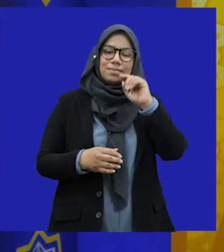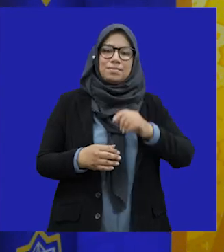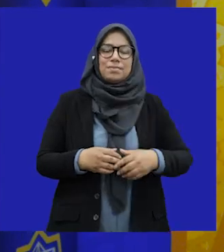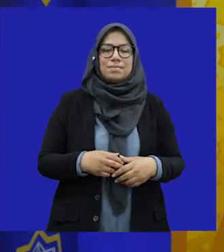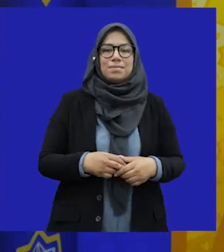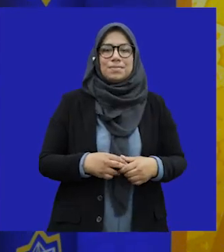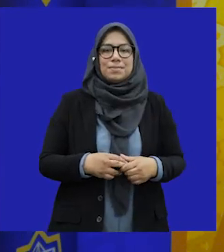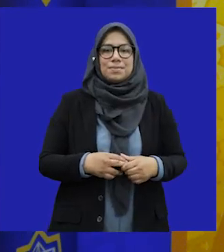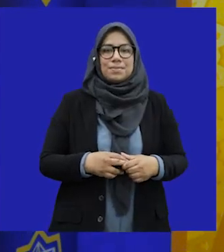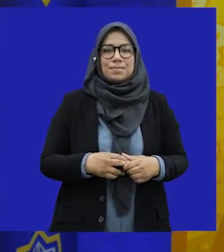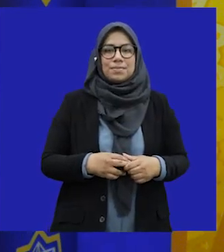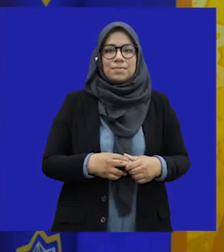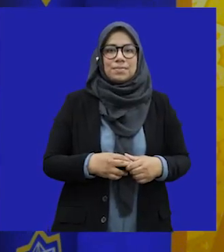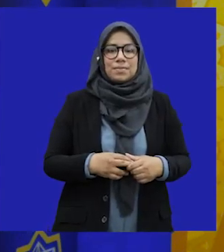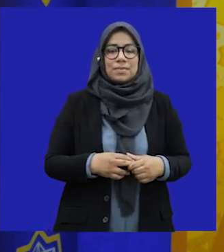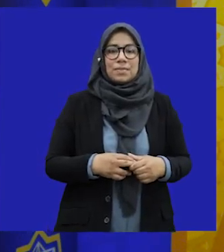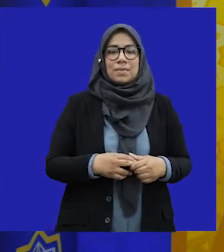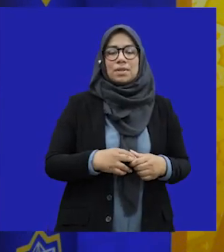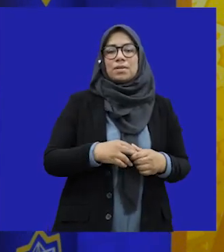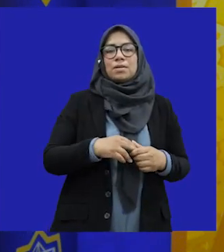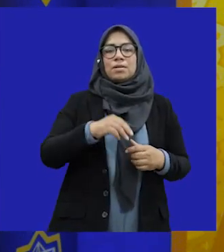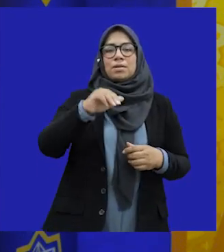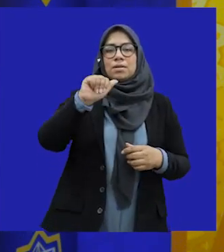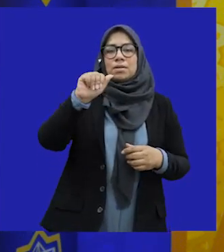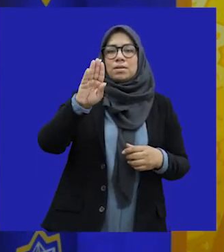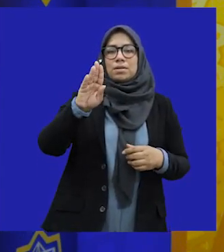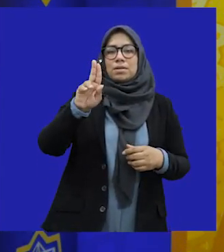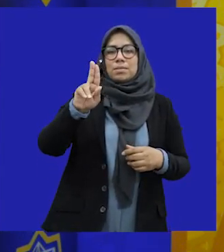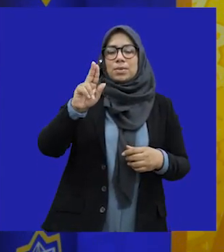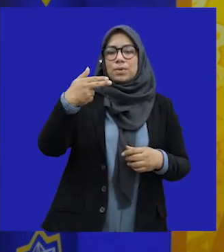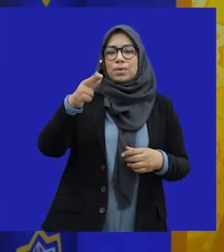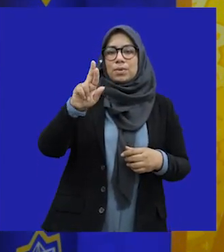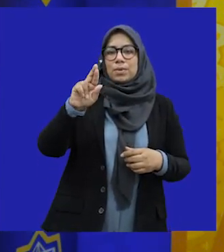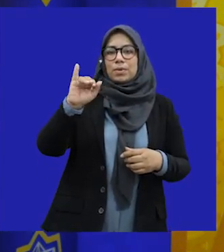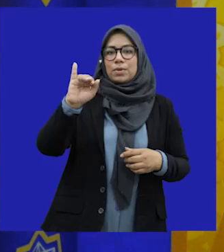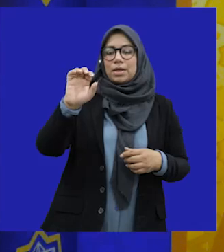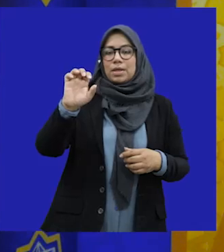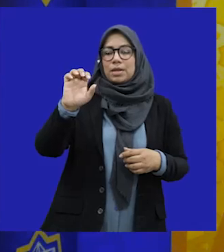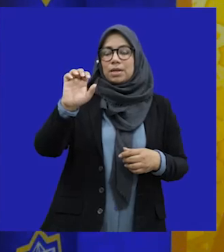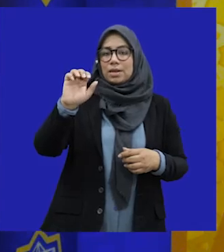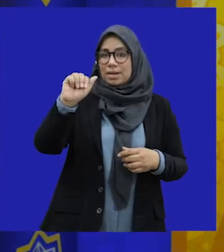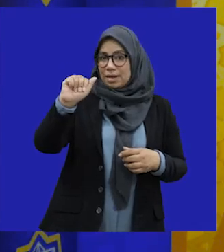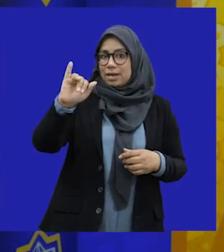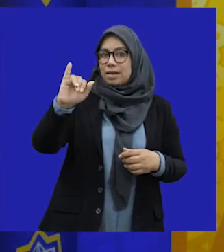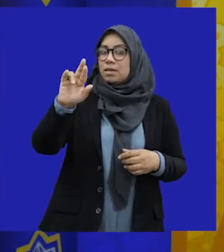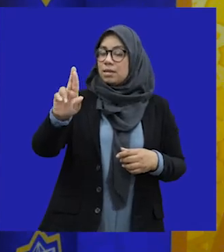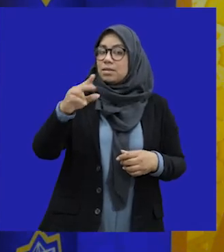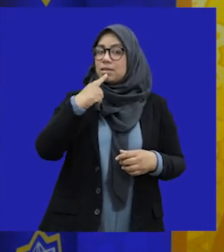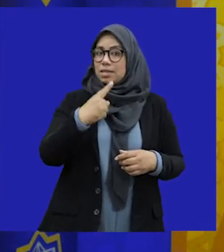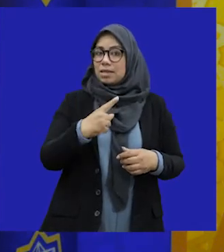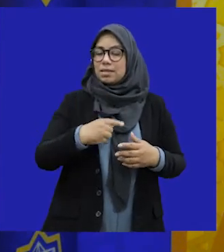Sahih from the authority of Abu Hurairah radiallahu anhu that he said,